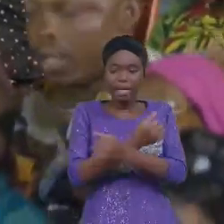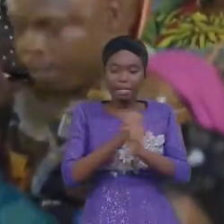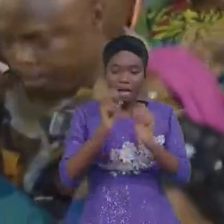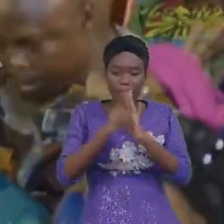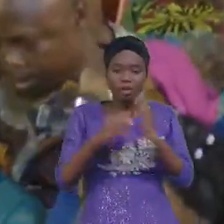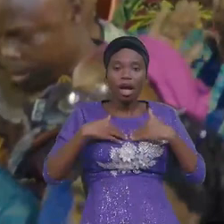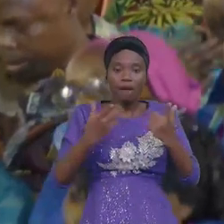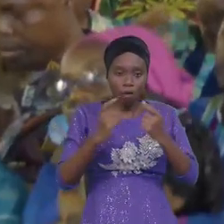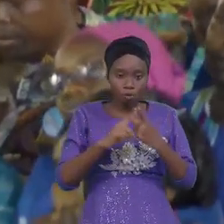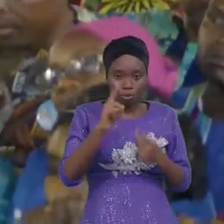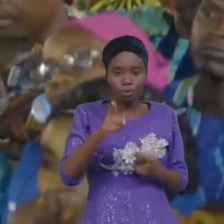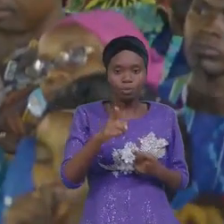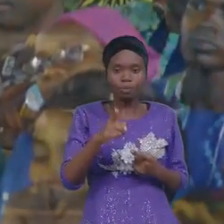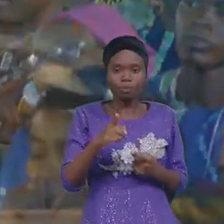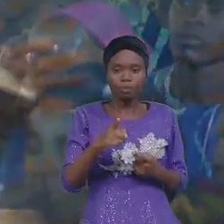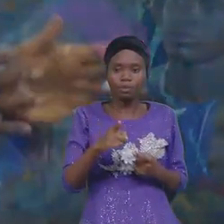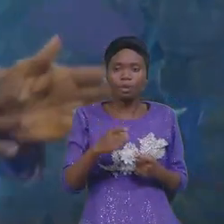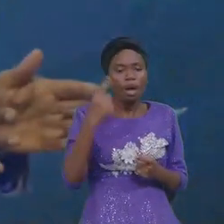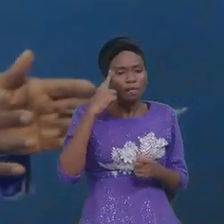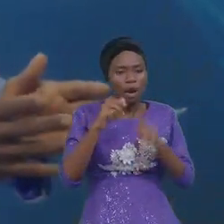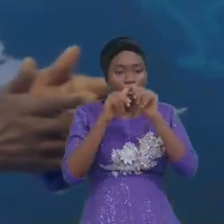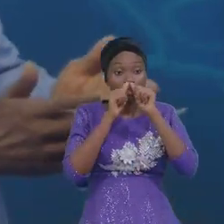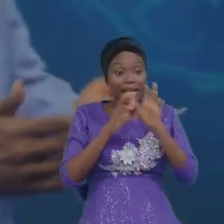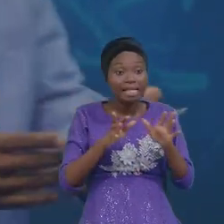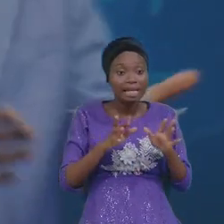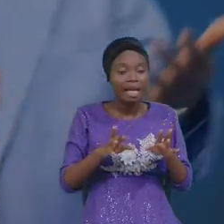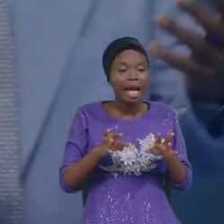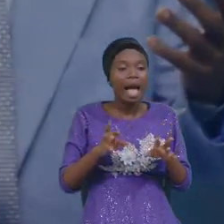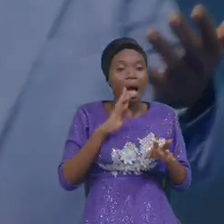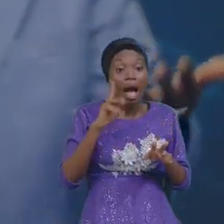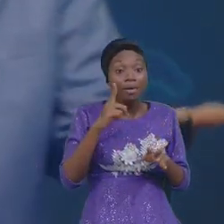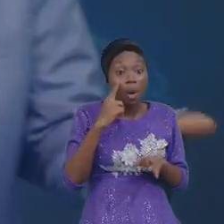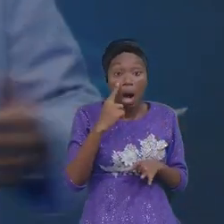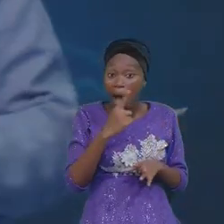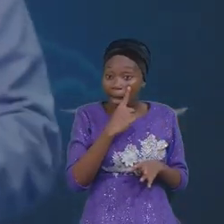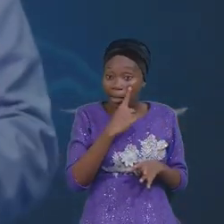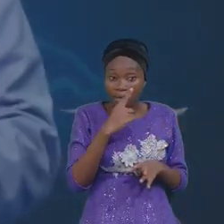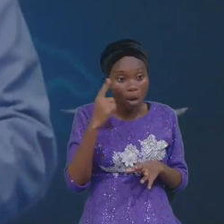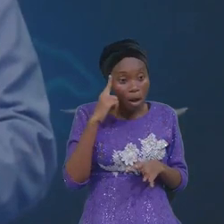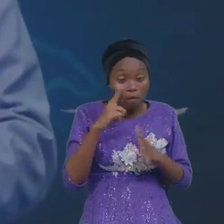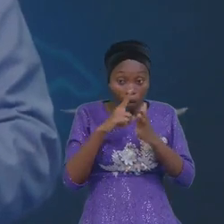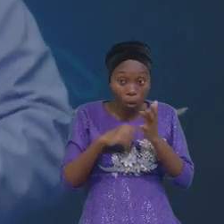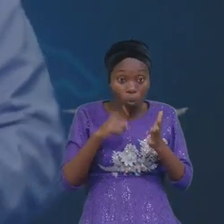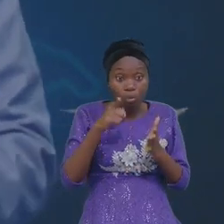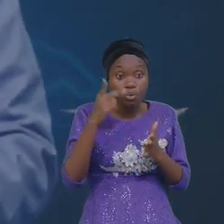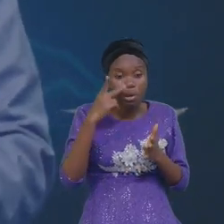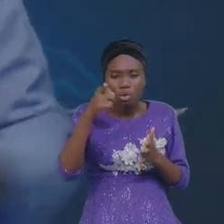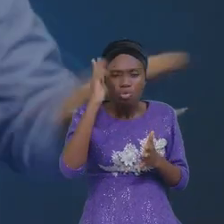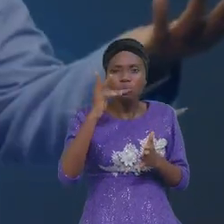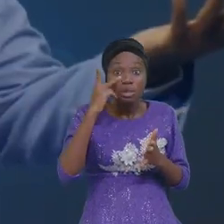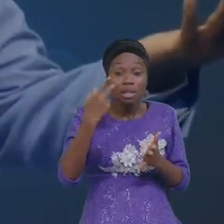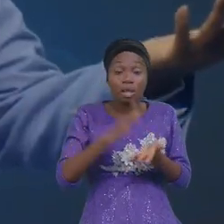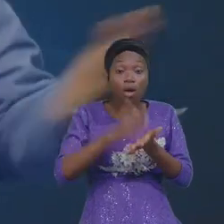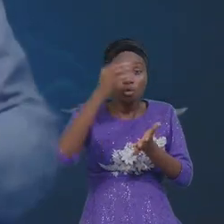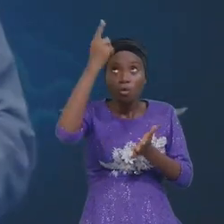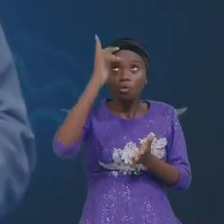you. But blessed are your eyes, for what they see. You see the glory of God. You